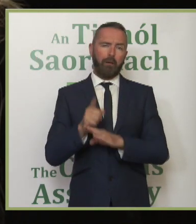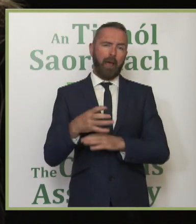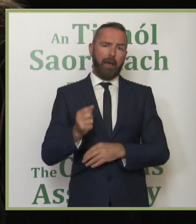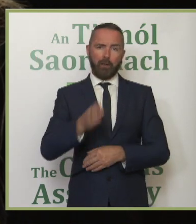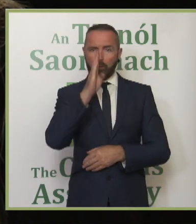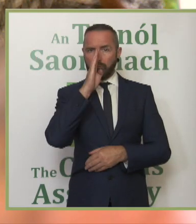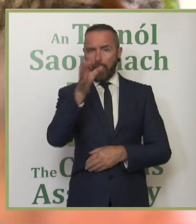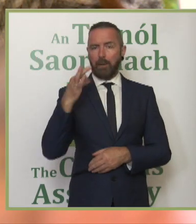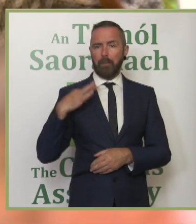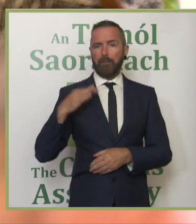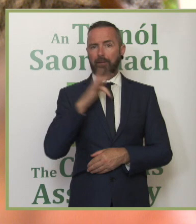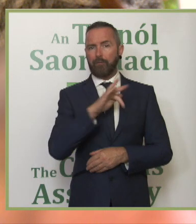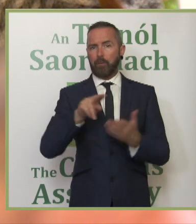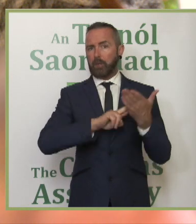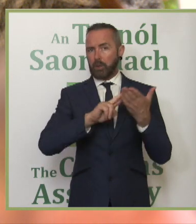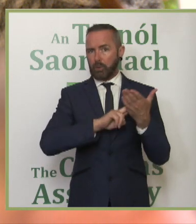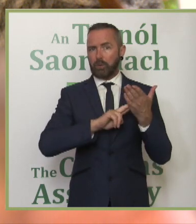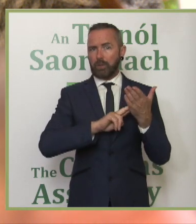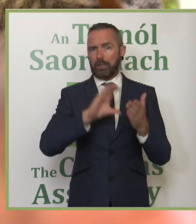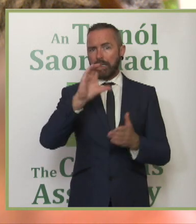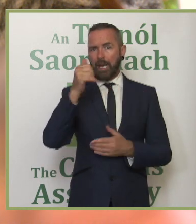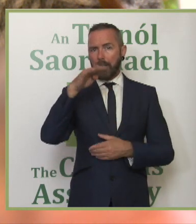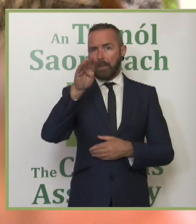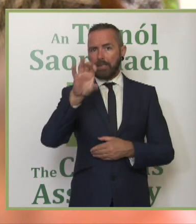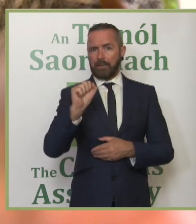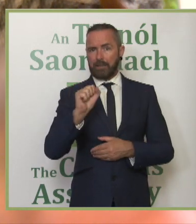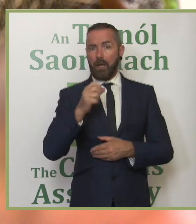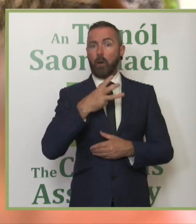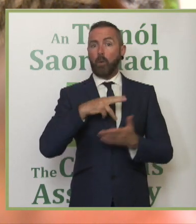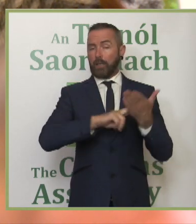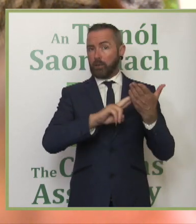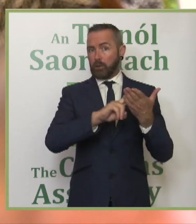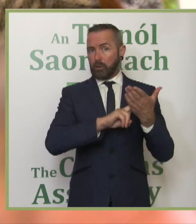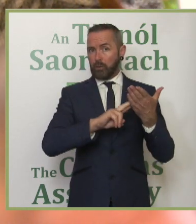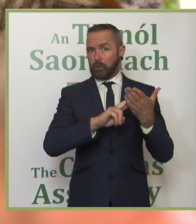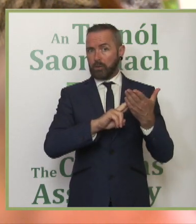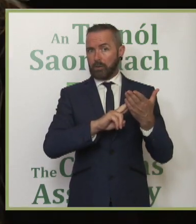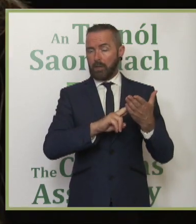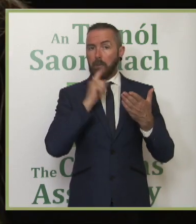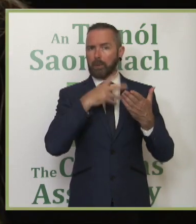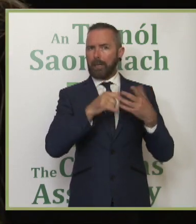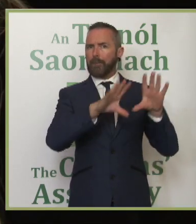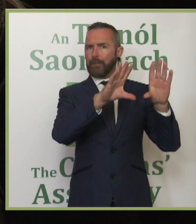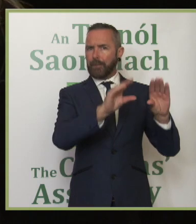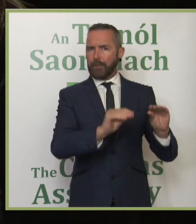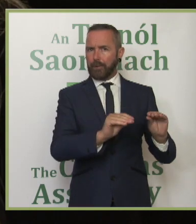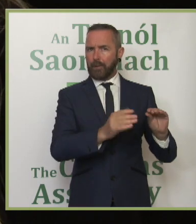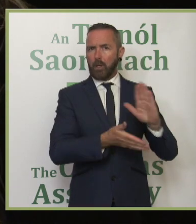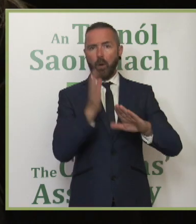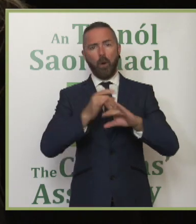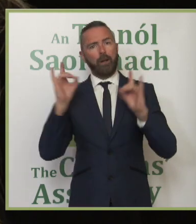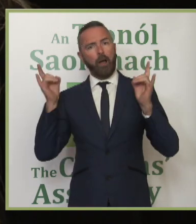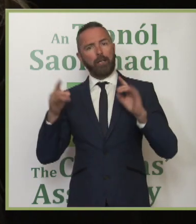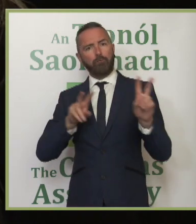direct benefit from her drug use, and when she alleviates that use or that need for the use by going on holidays